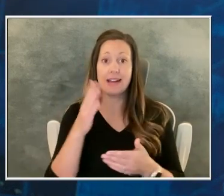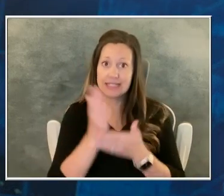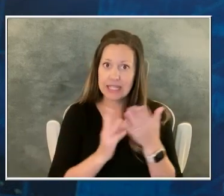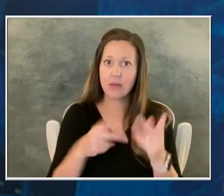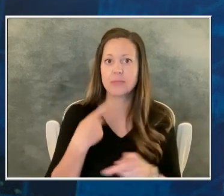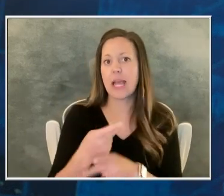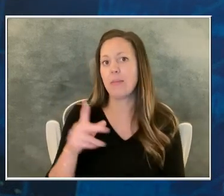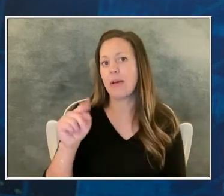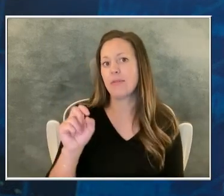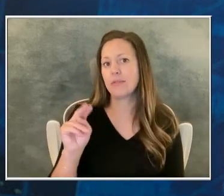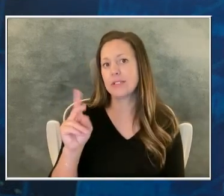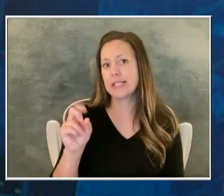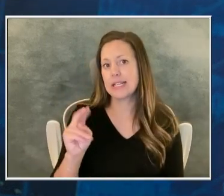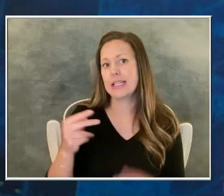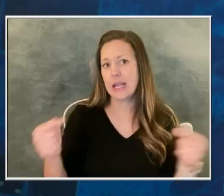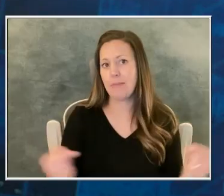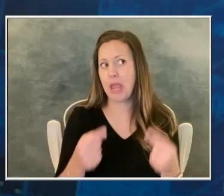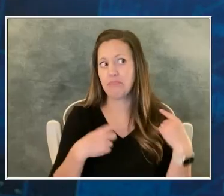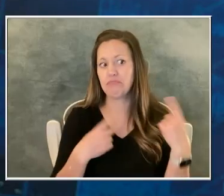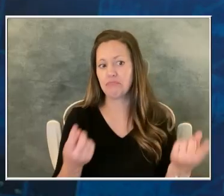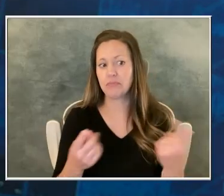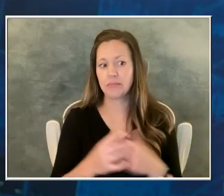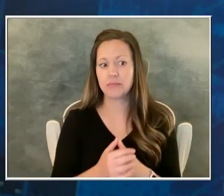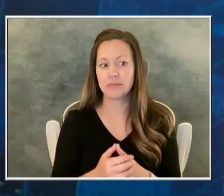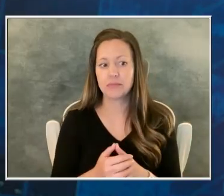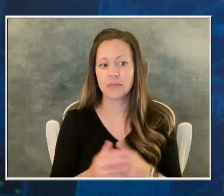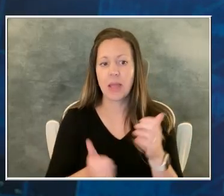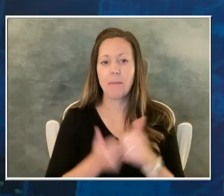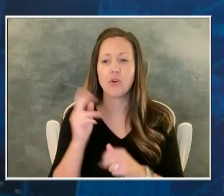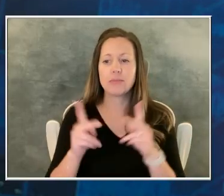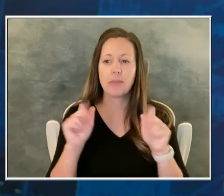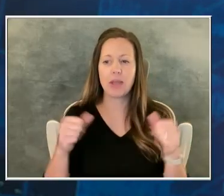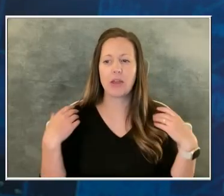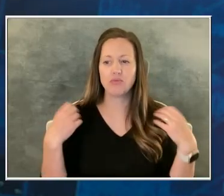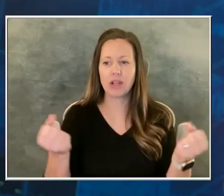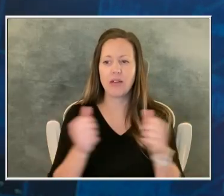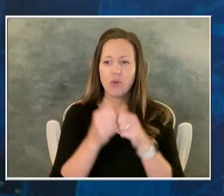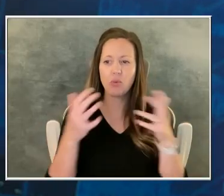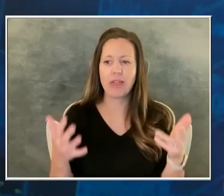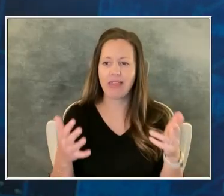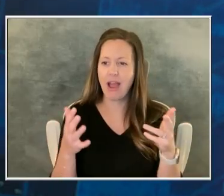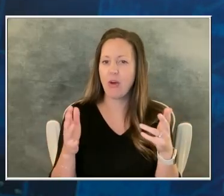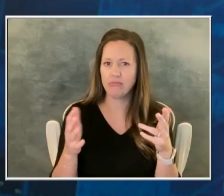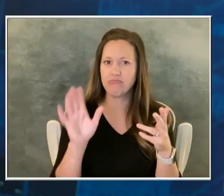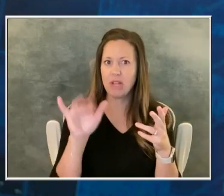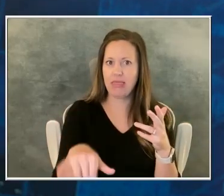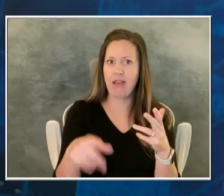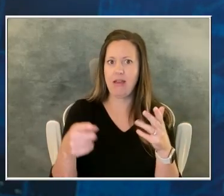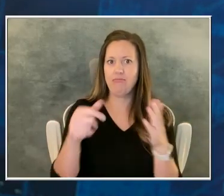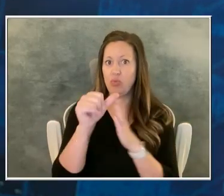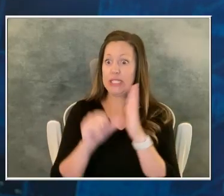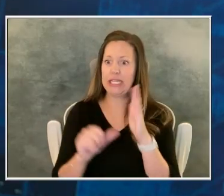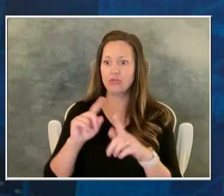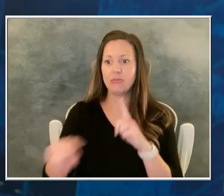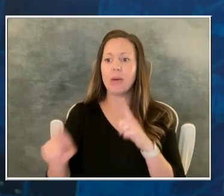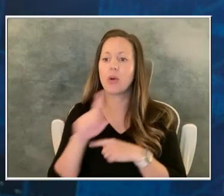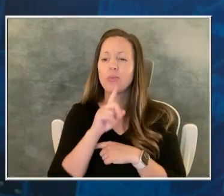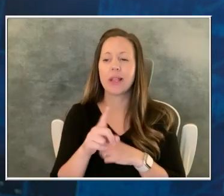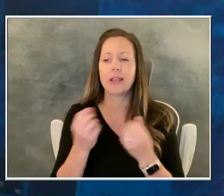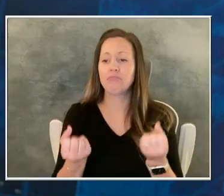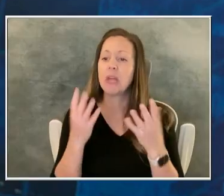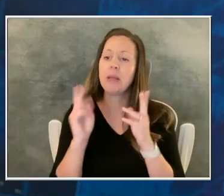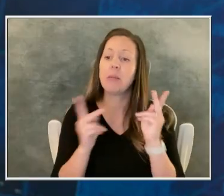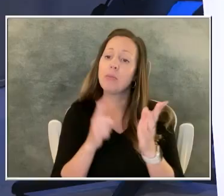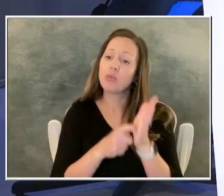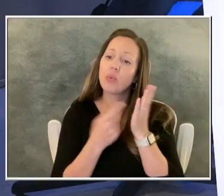life. That most people are able to recover without having a procedure, but there's a significant amount of people that require a little bit more.